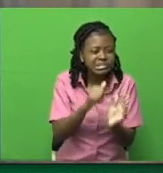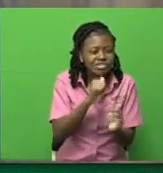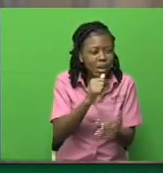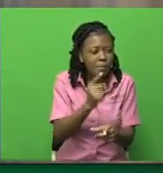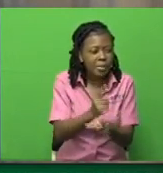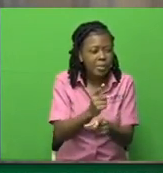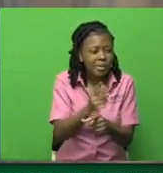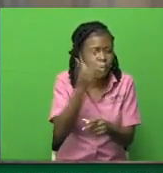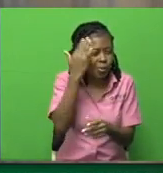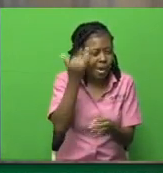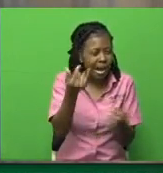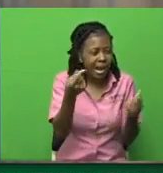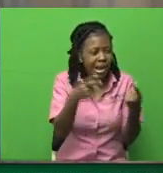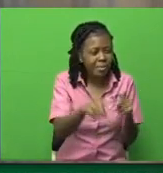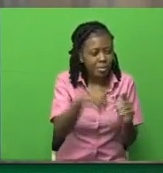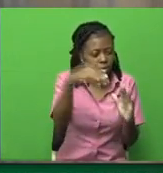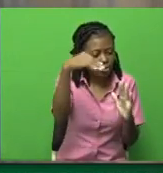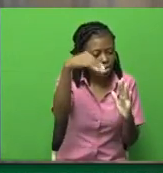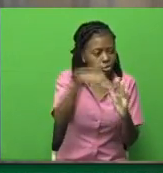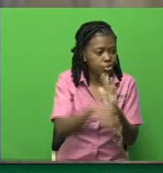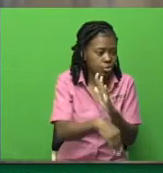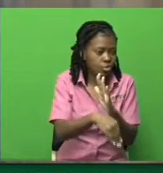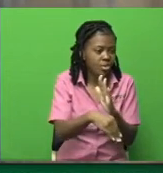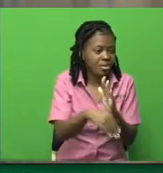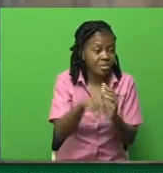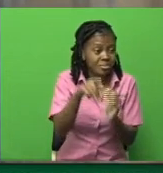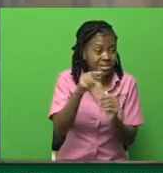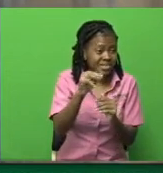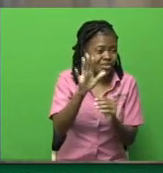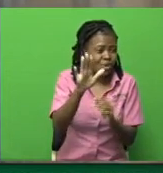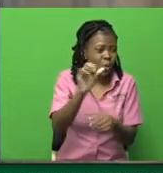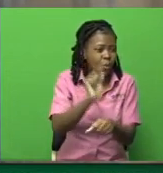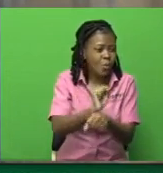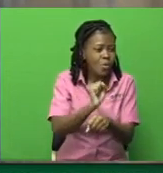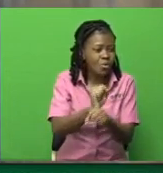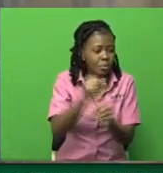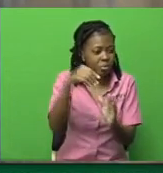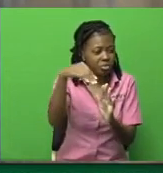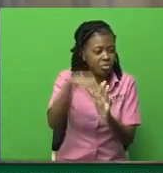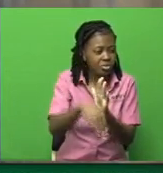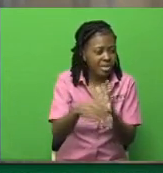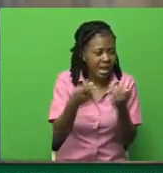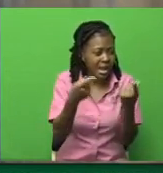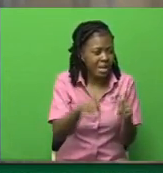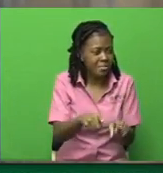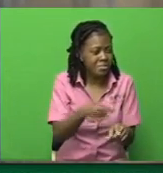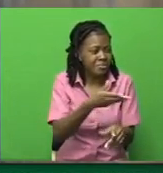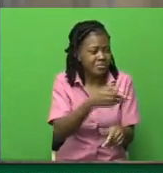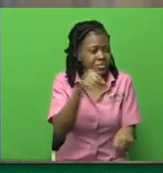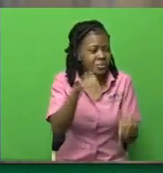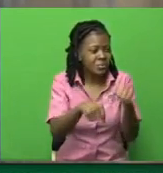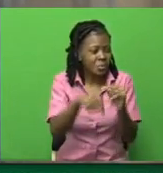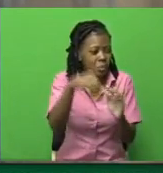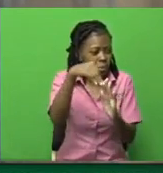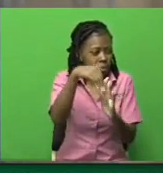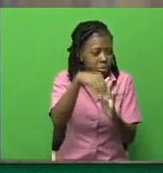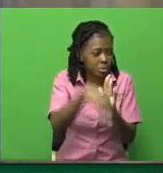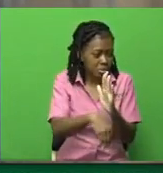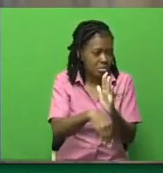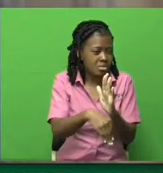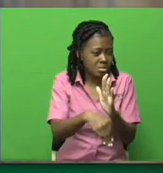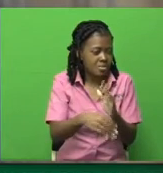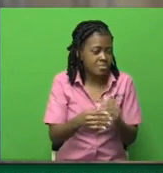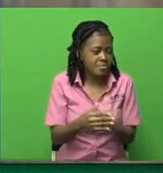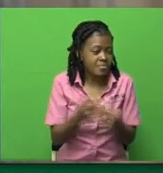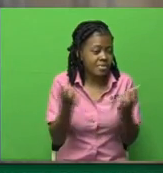of the pnm that has been that is our direct consequences for all people